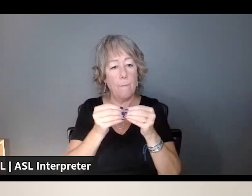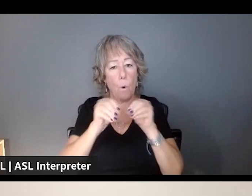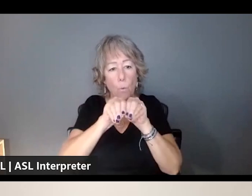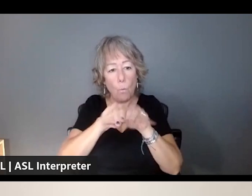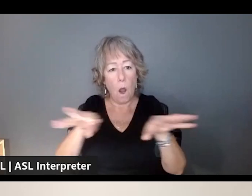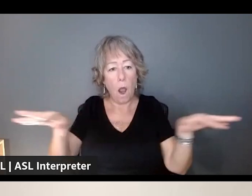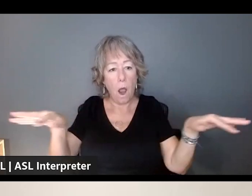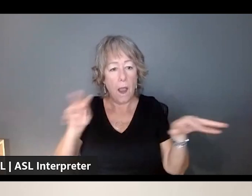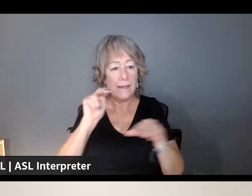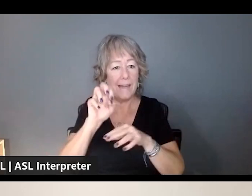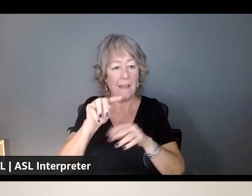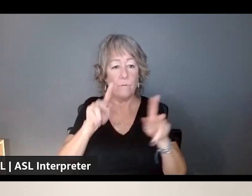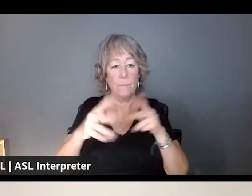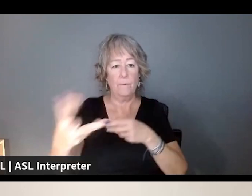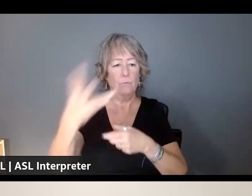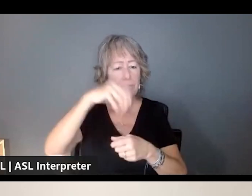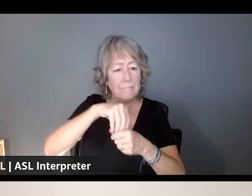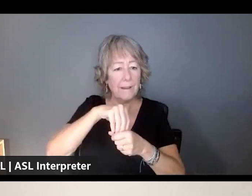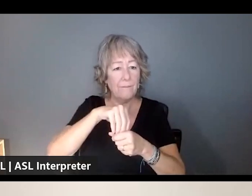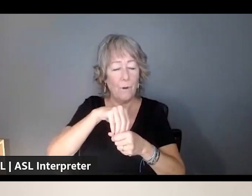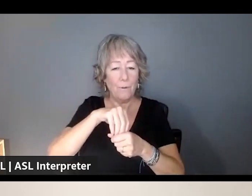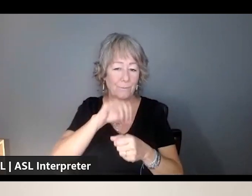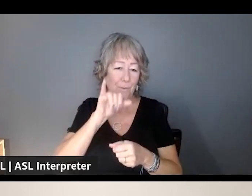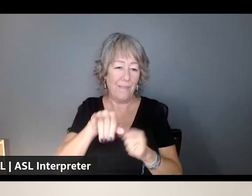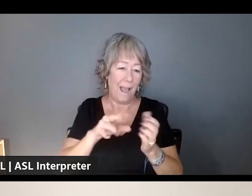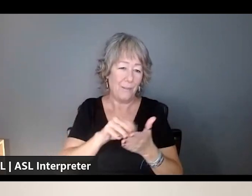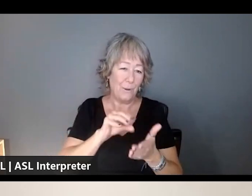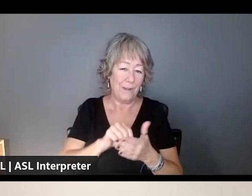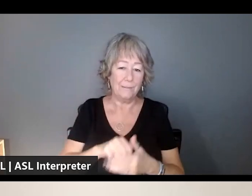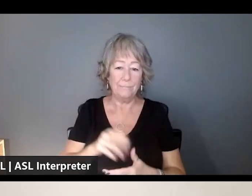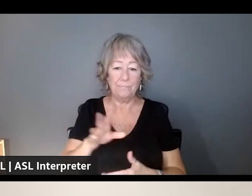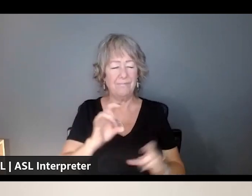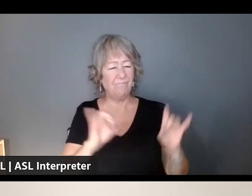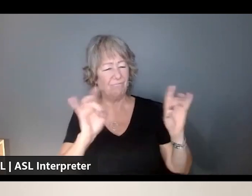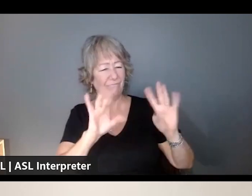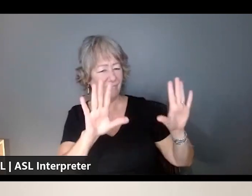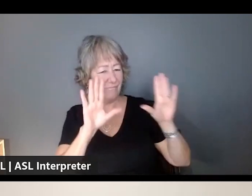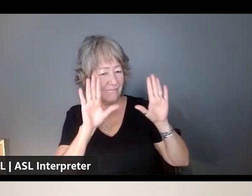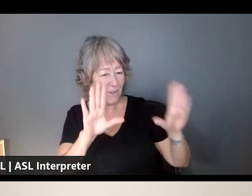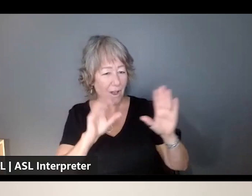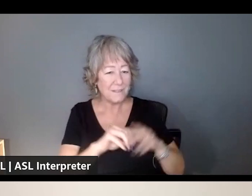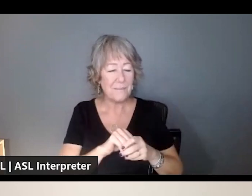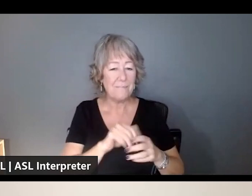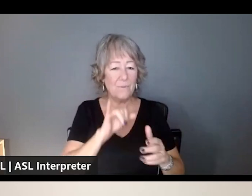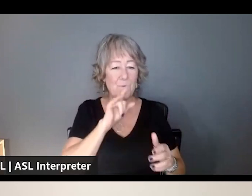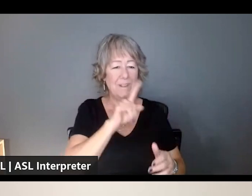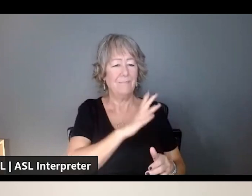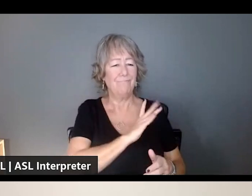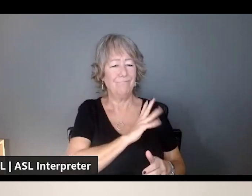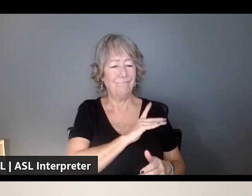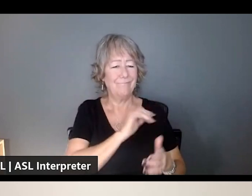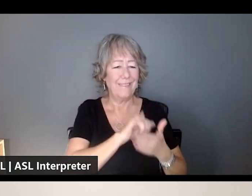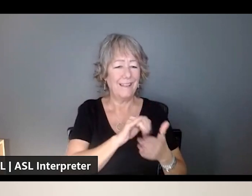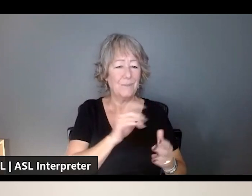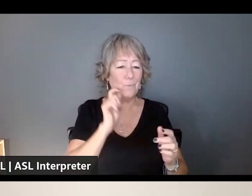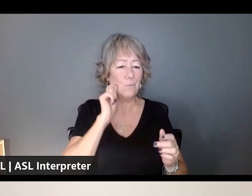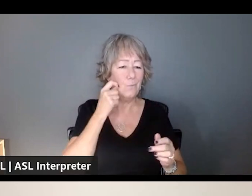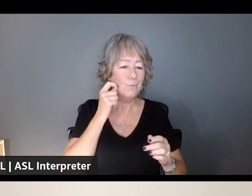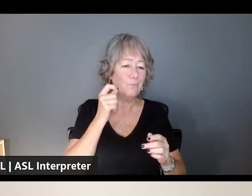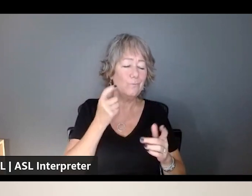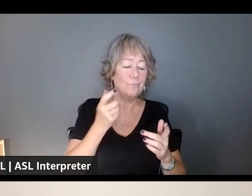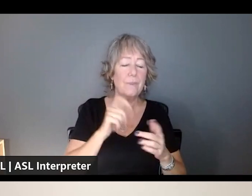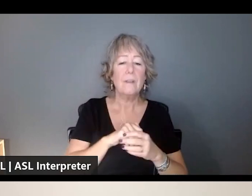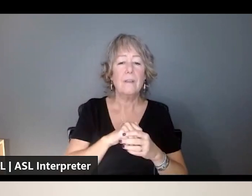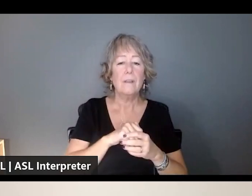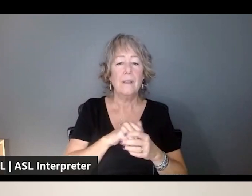who can get involved. I love it. Awesome. Yeah, I think it's kind of a,